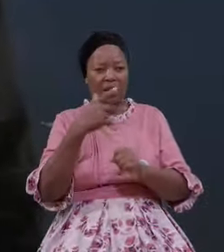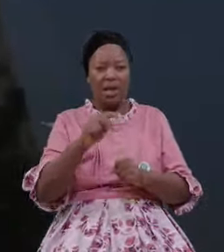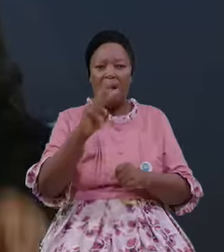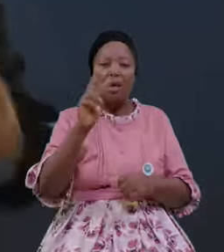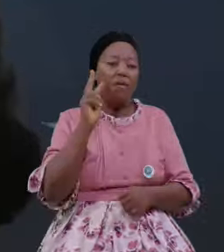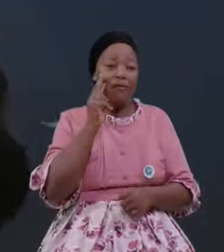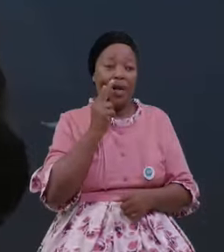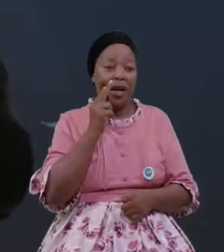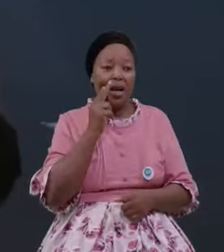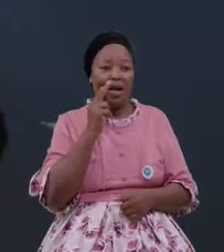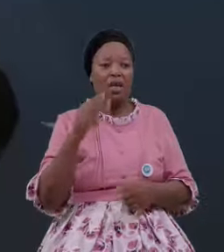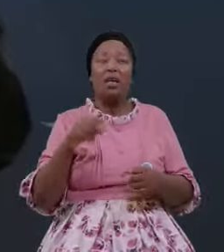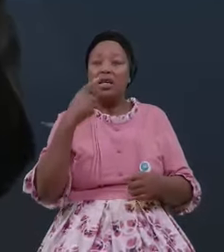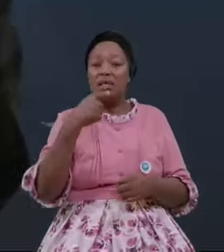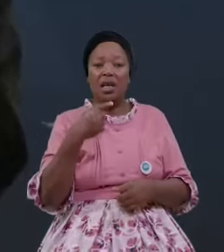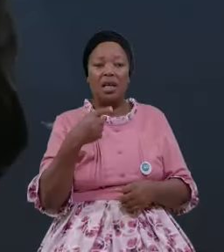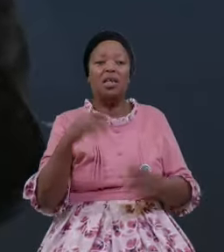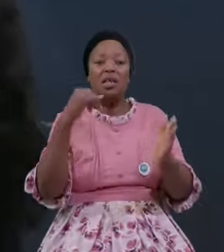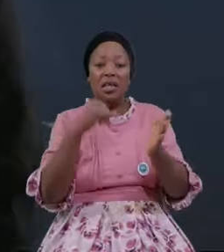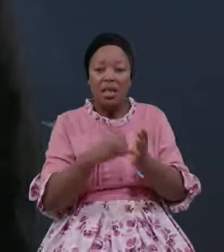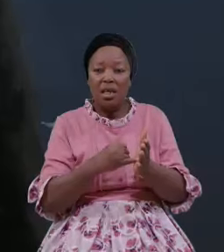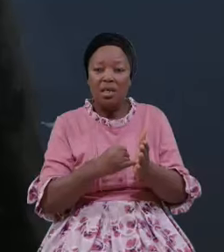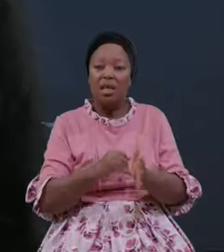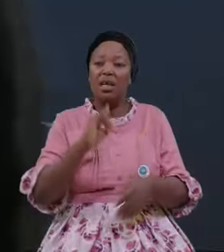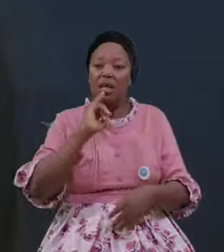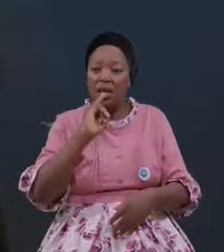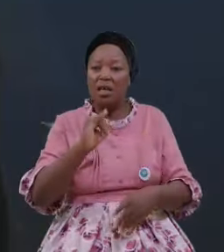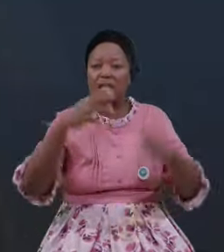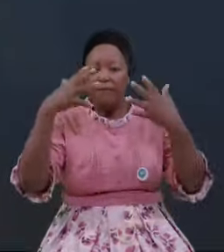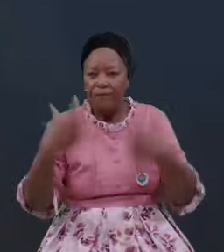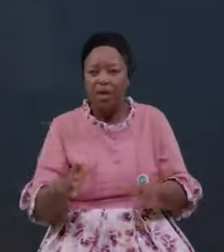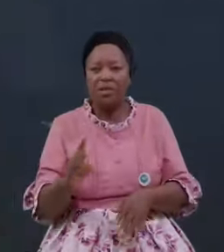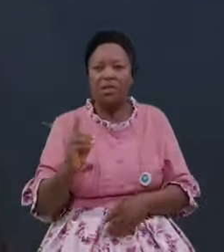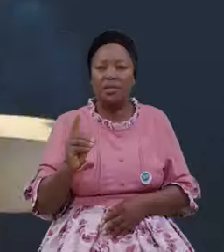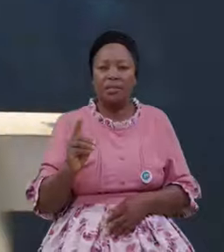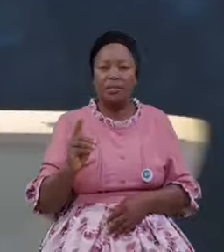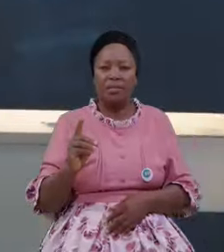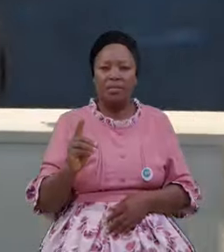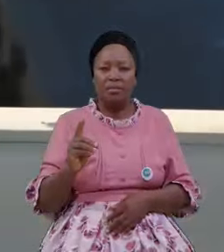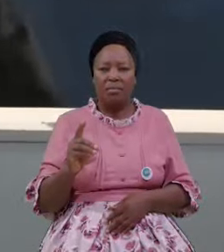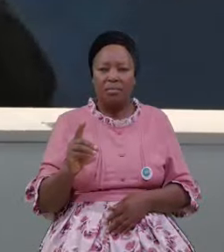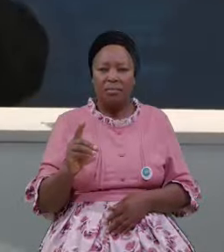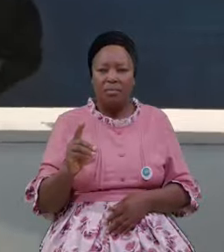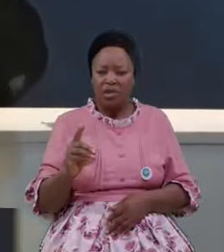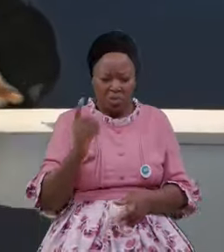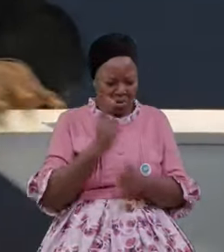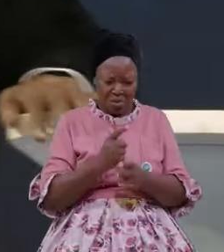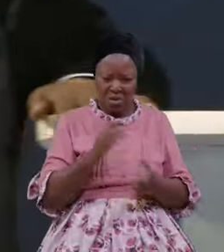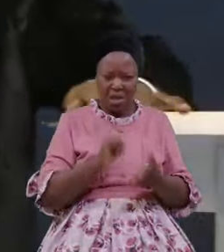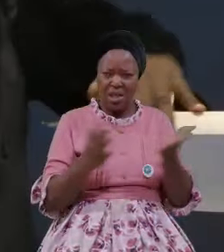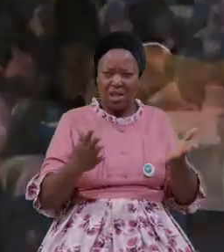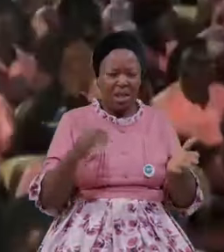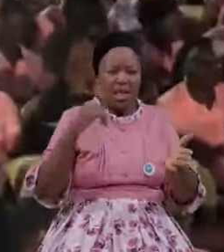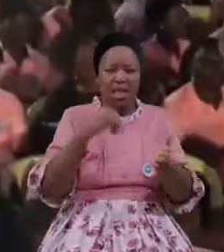said, it is finished. Let me shout just that. It